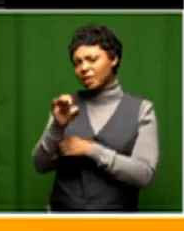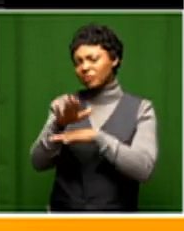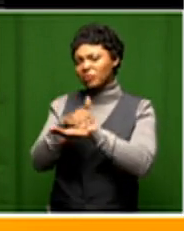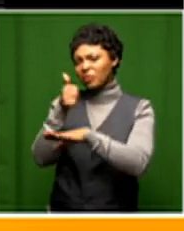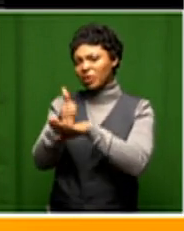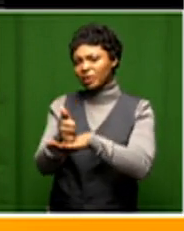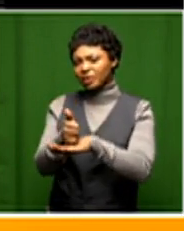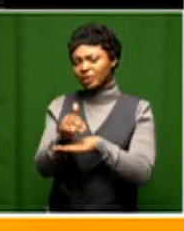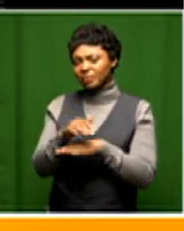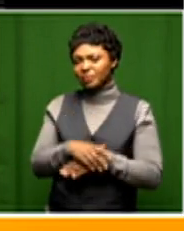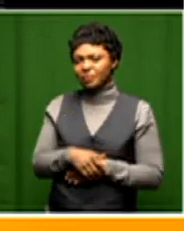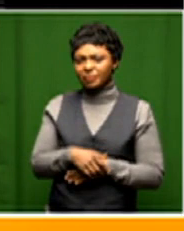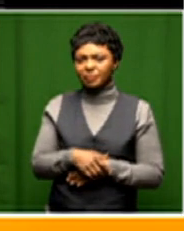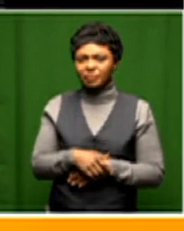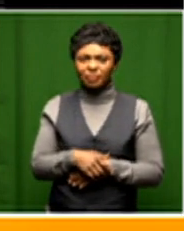Yes.